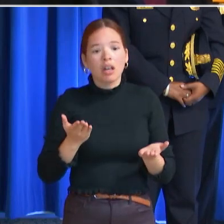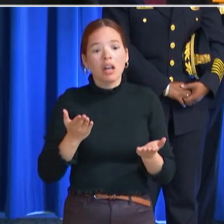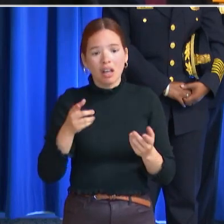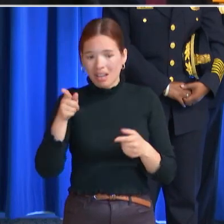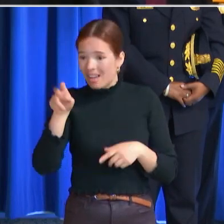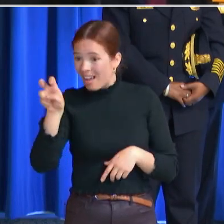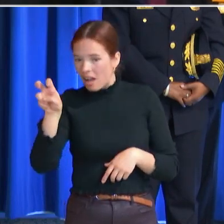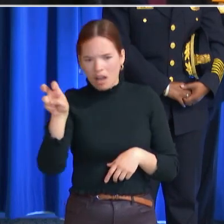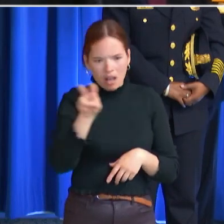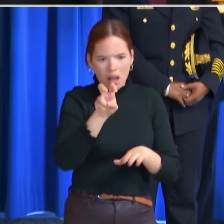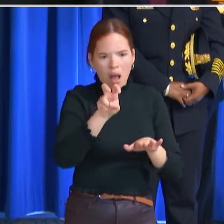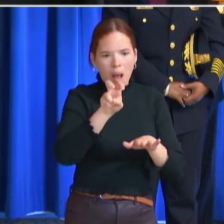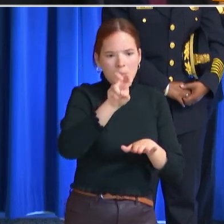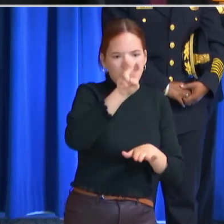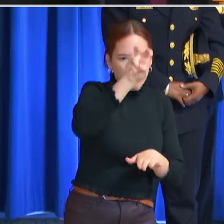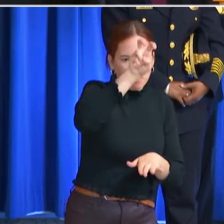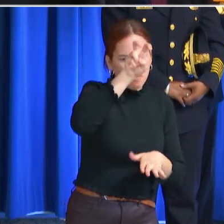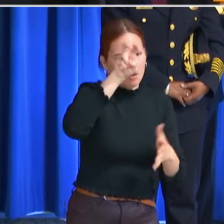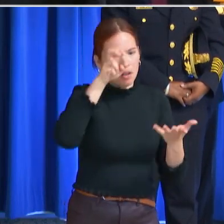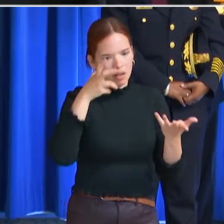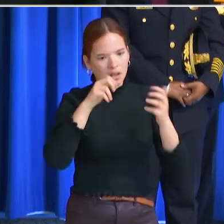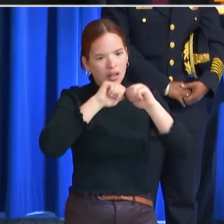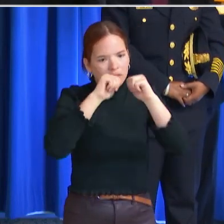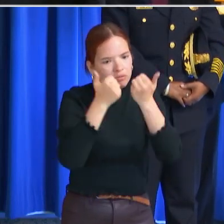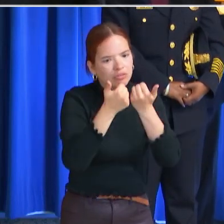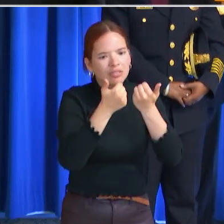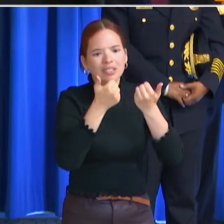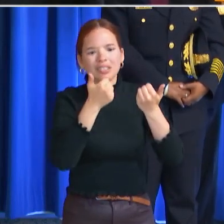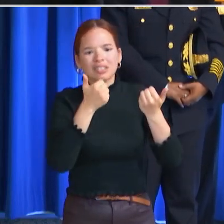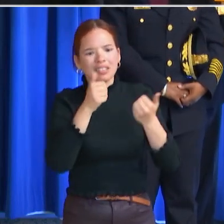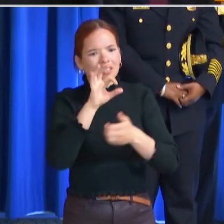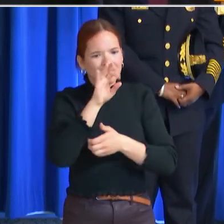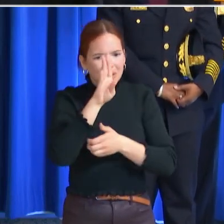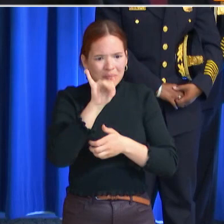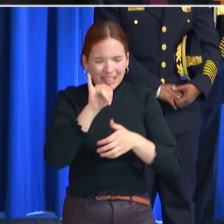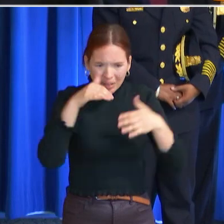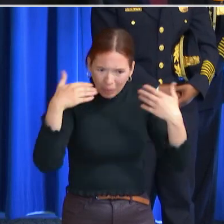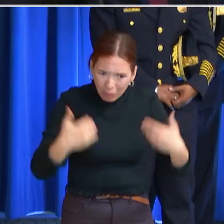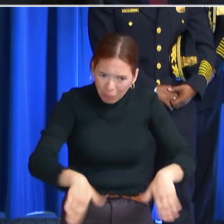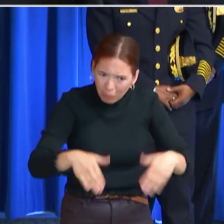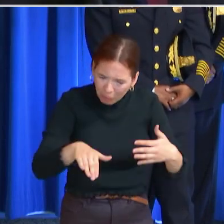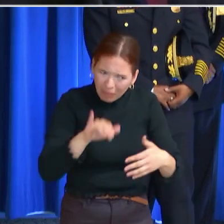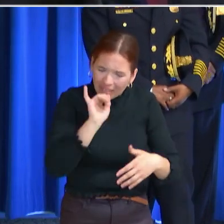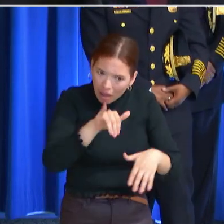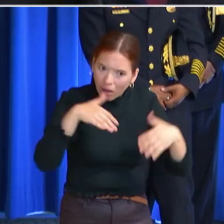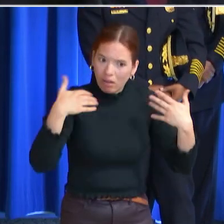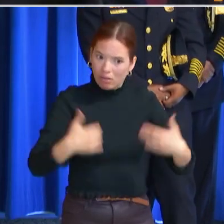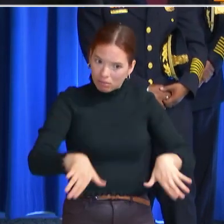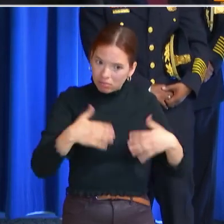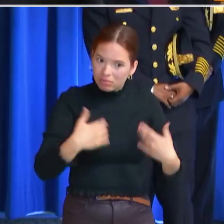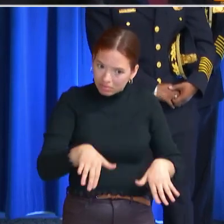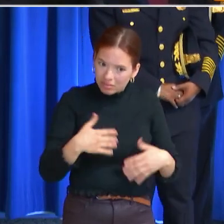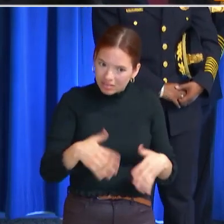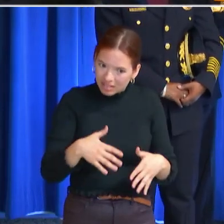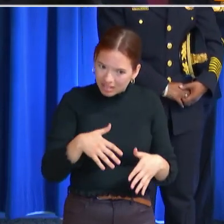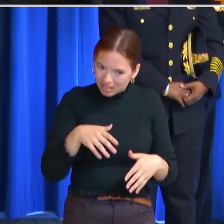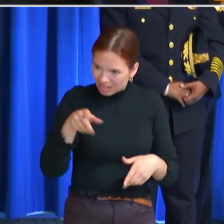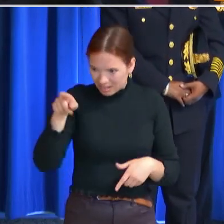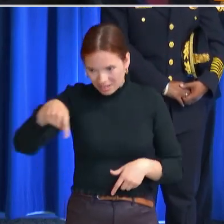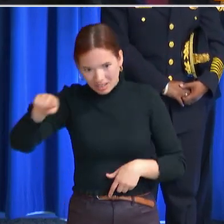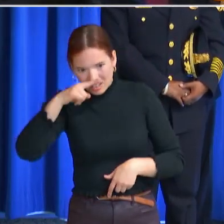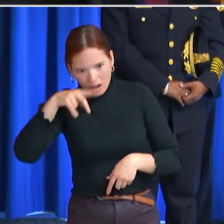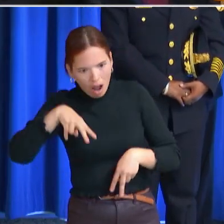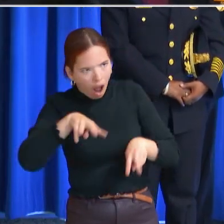another agency, to the FBI, like that means something to kids who look up to Chief Conte,